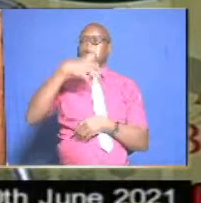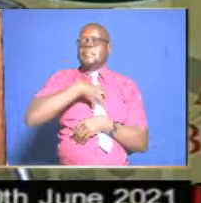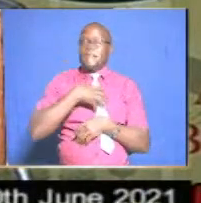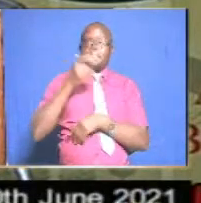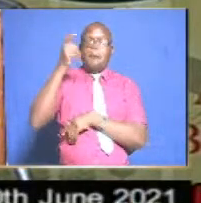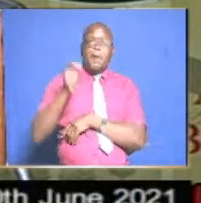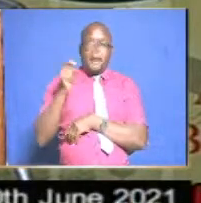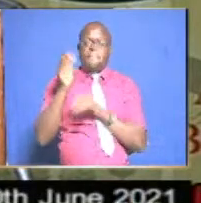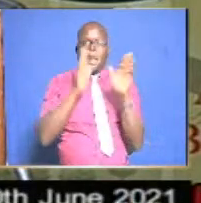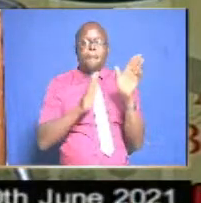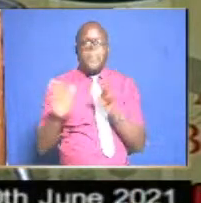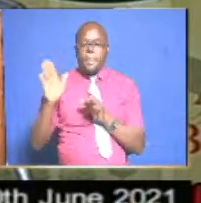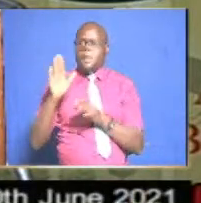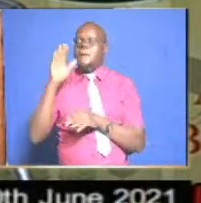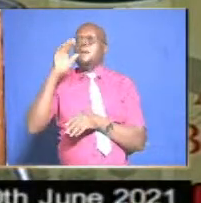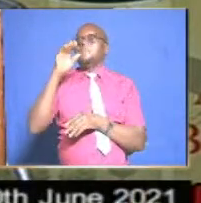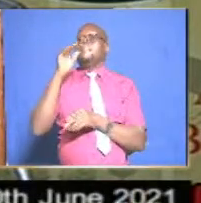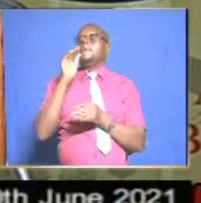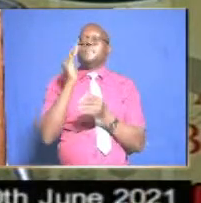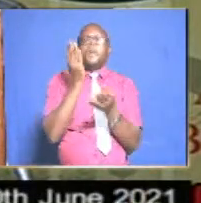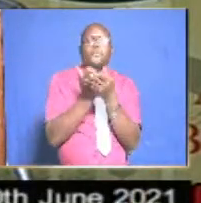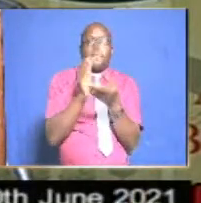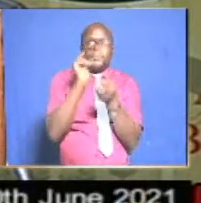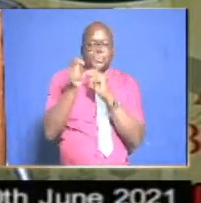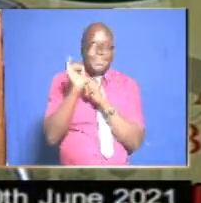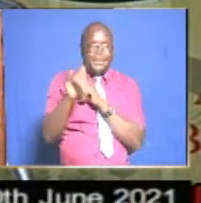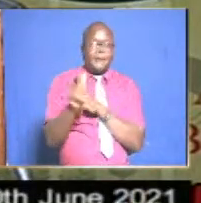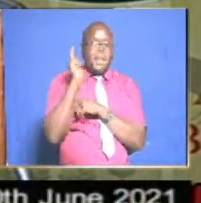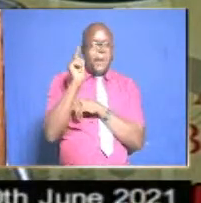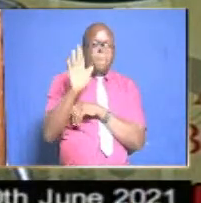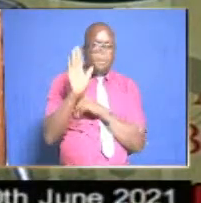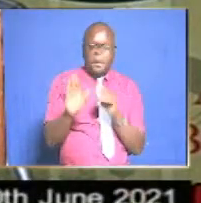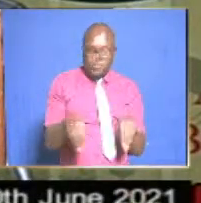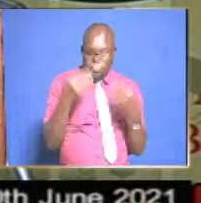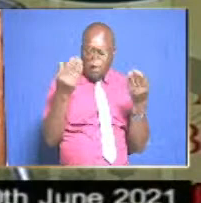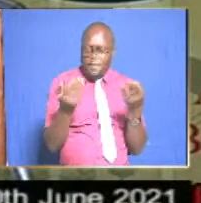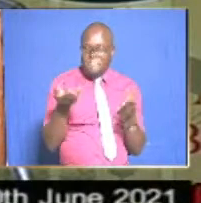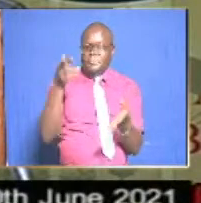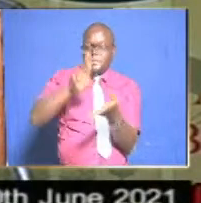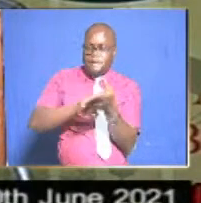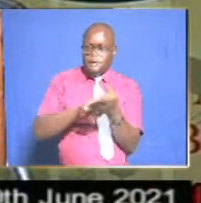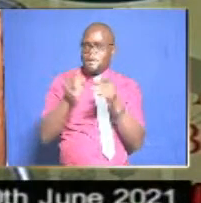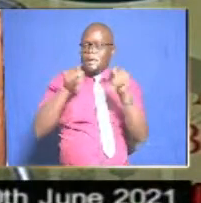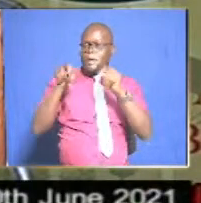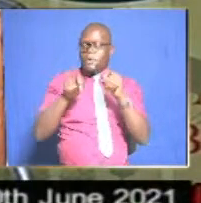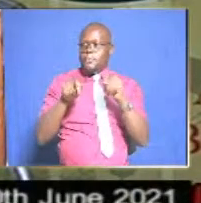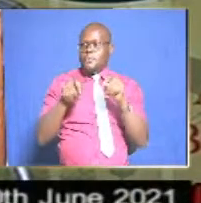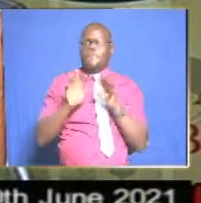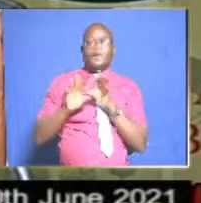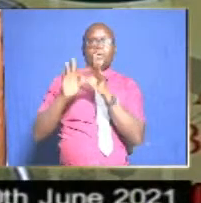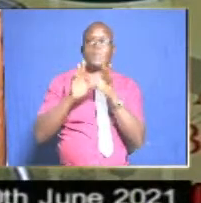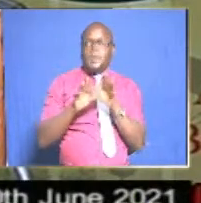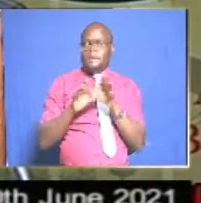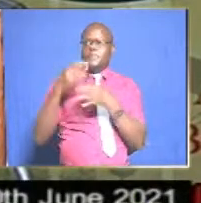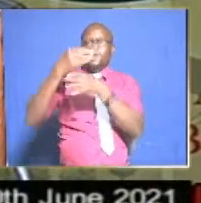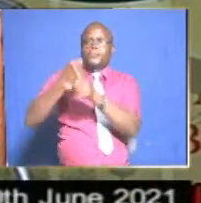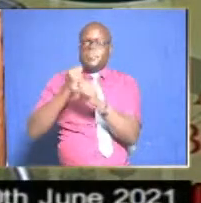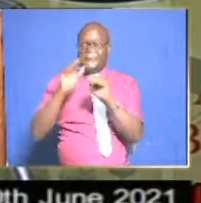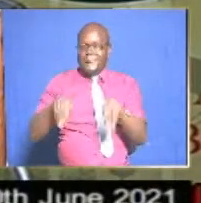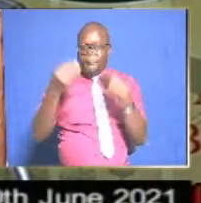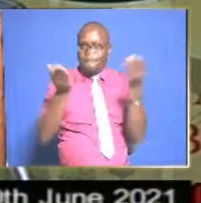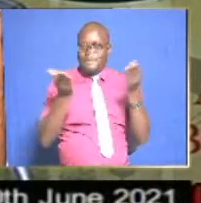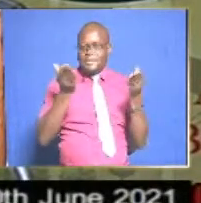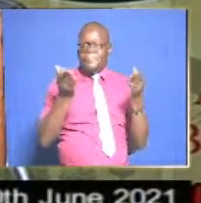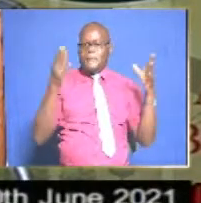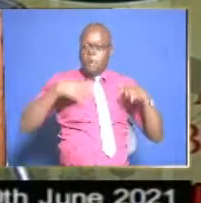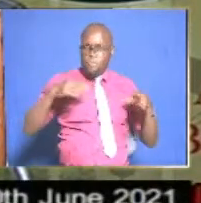schemes, I propose to amend the Retirement Benefits Act to provide for the registration and regulation of corporate trustees that provide services to